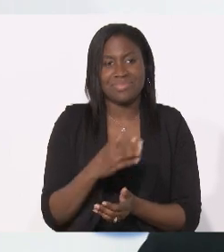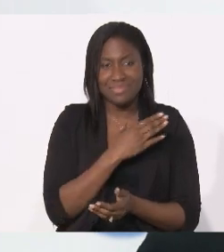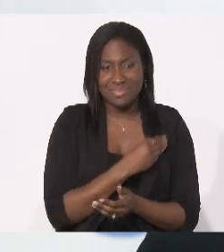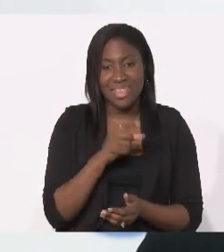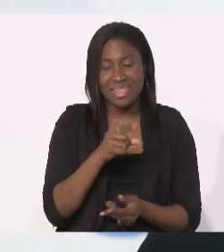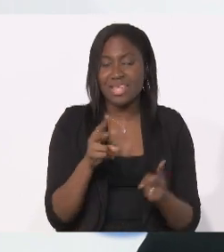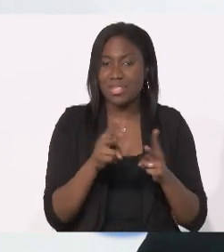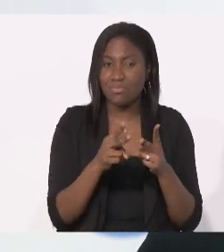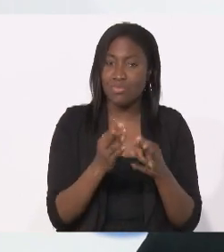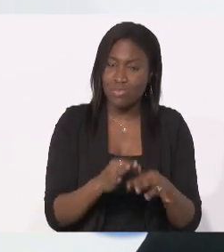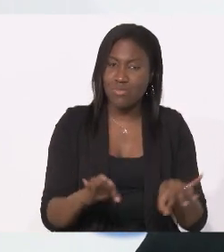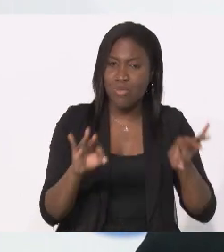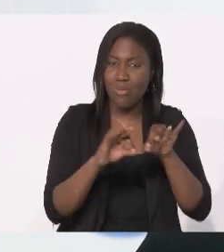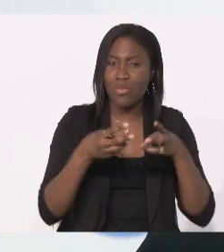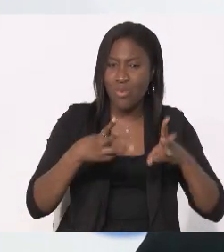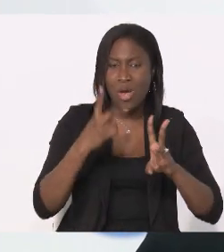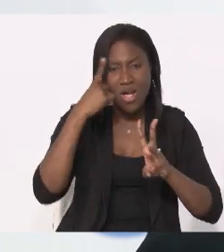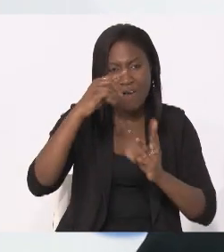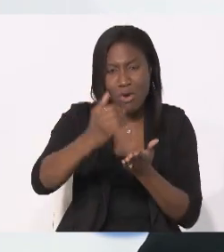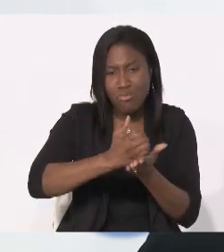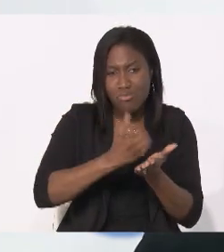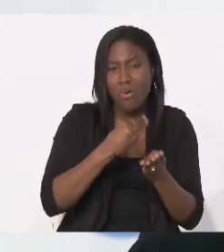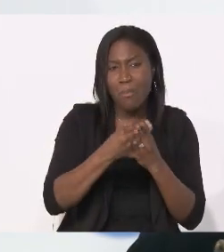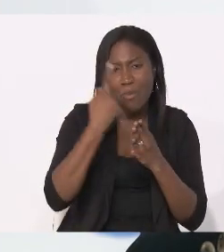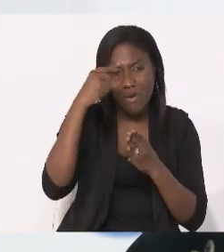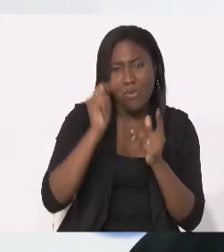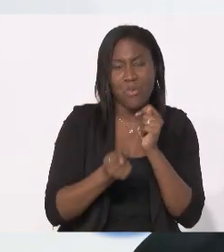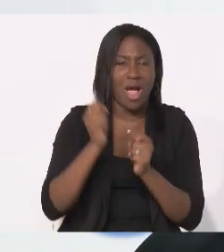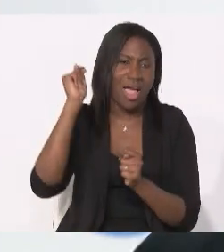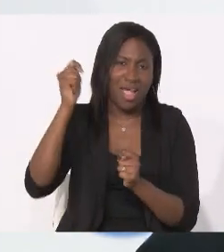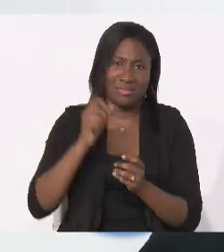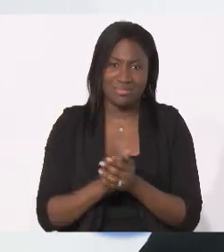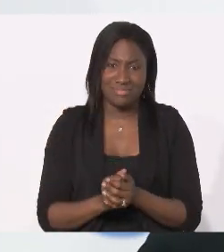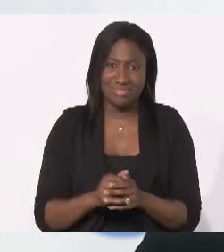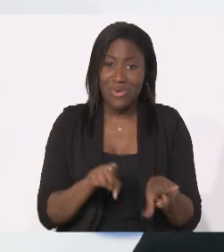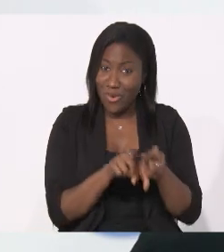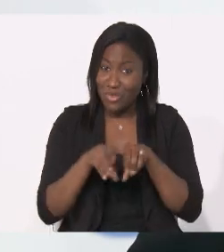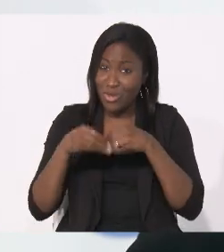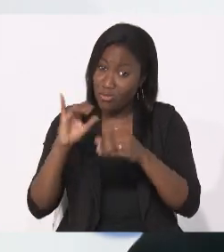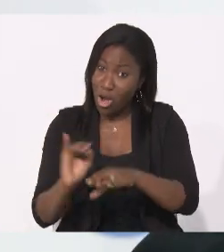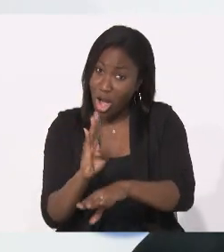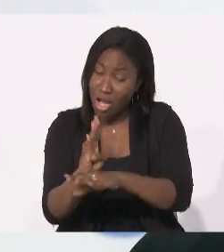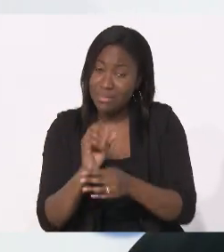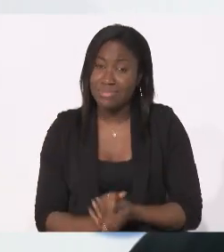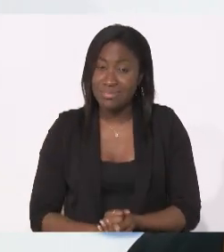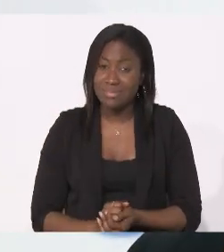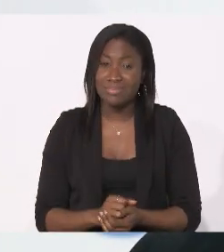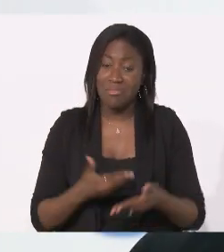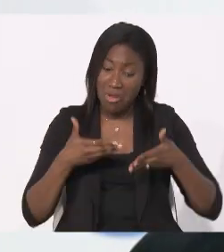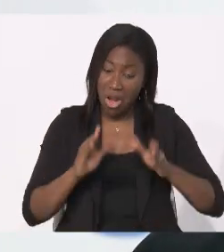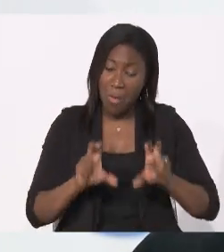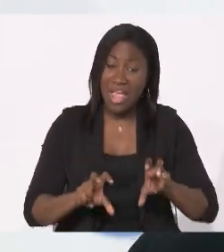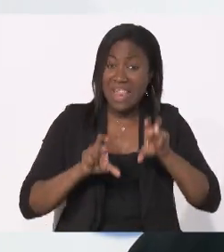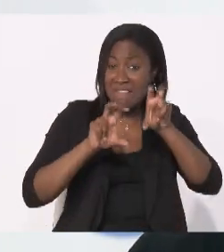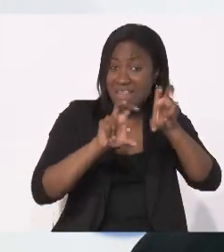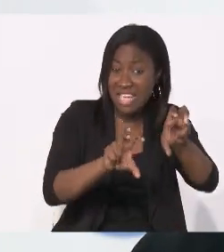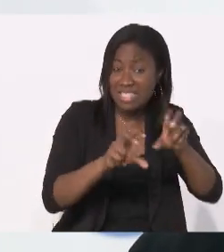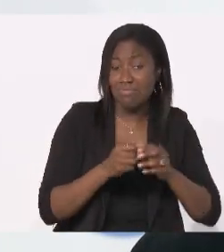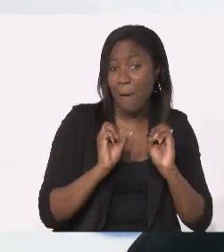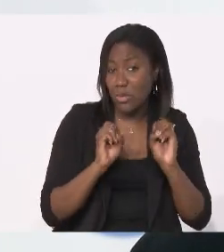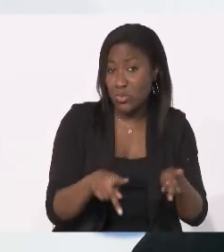people can learn stuff, so that we can make proposals to companies and talk